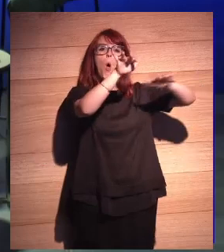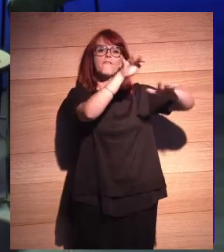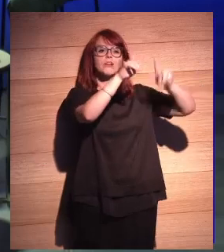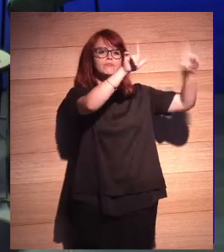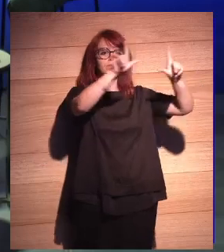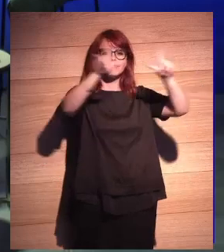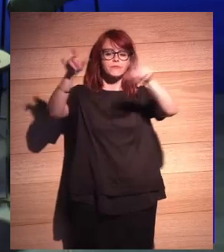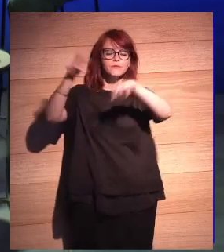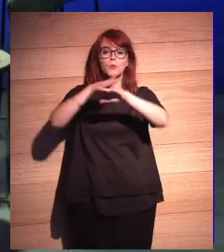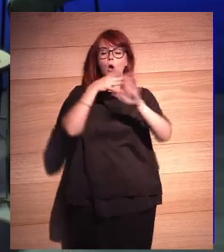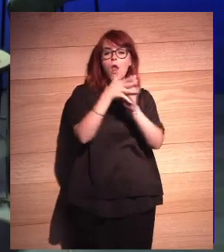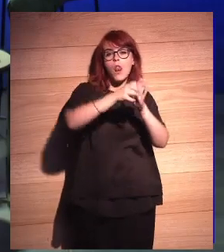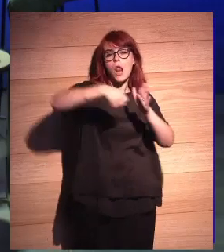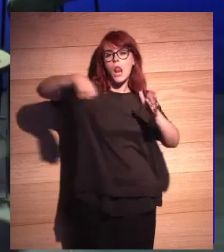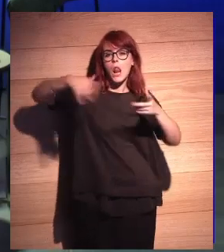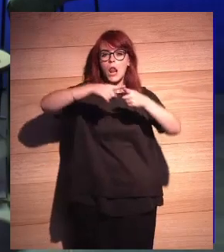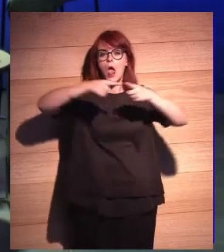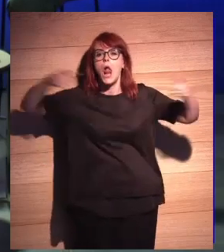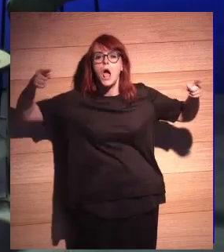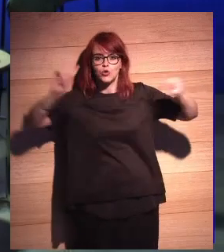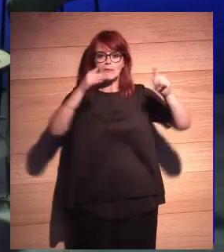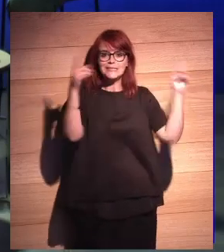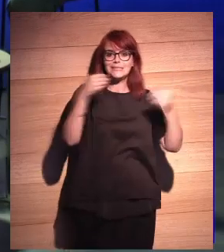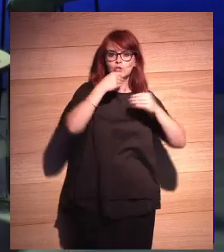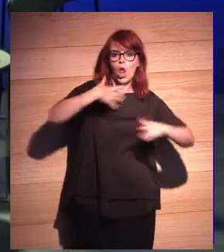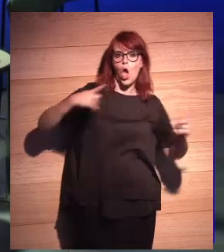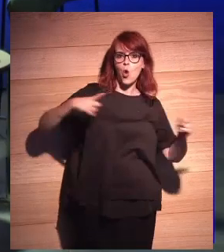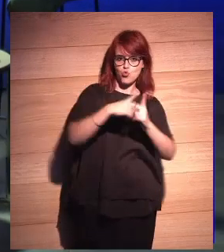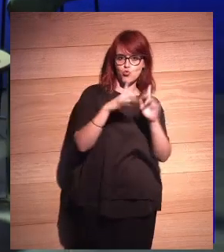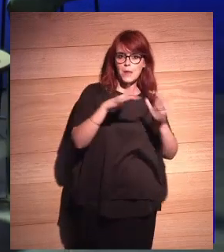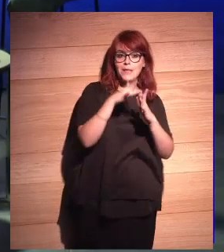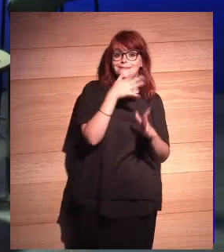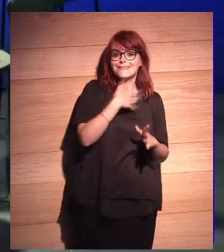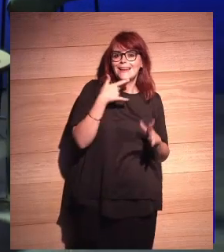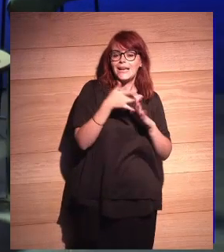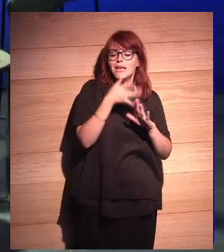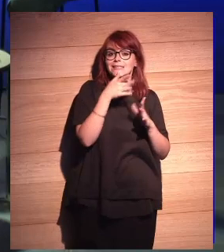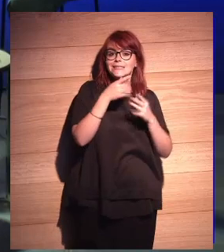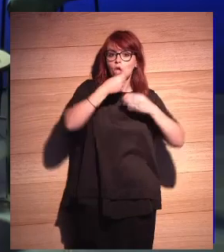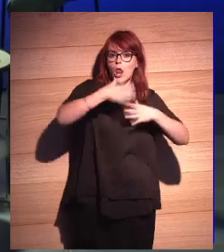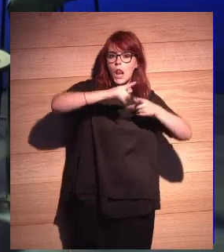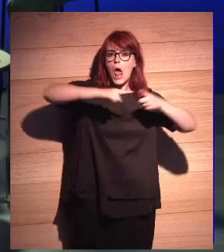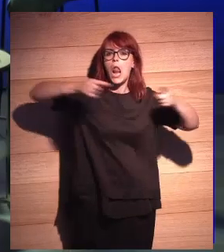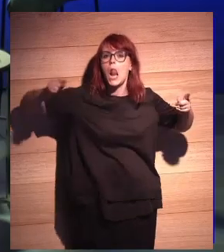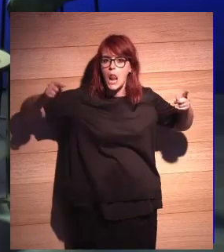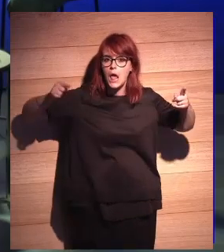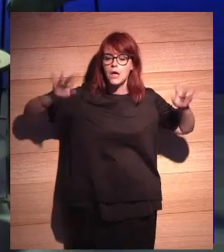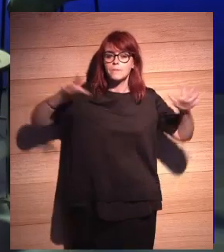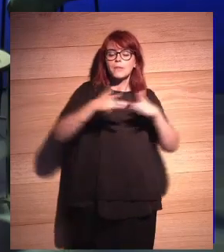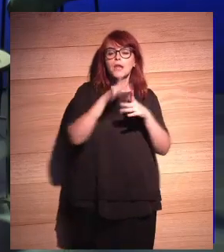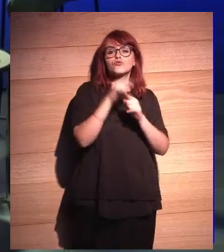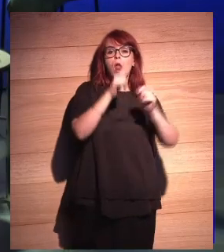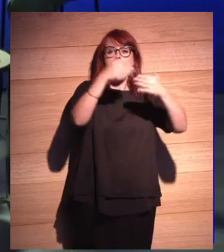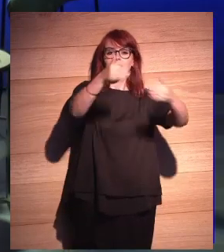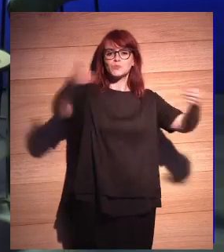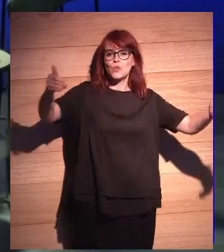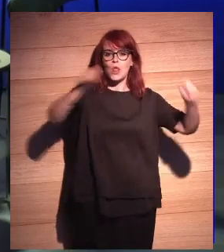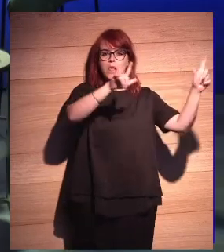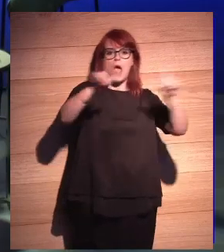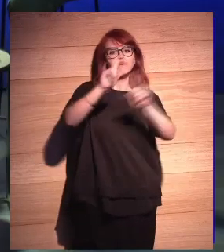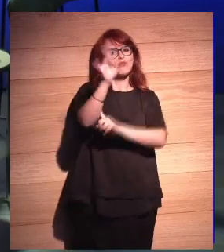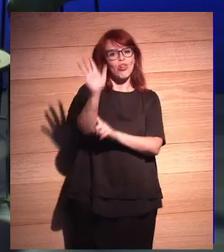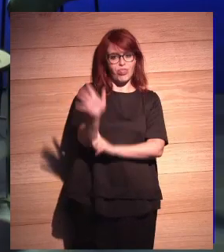attention, so I don't have the need to tell very long stories, but rather very short stories. But even if I wanted